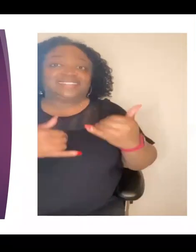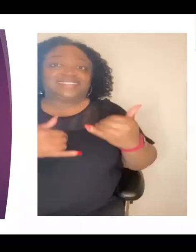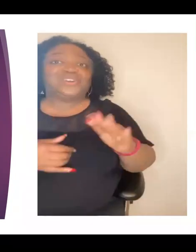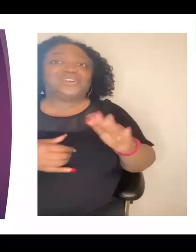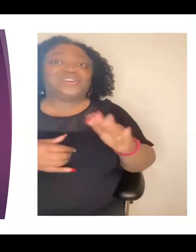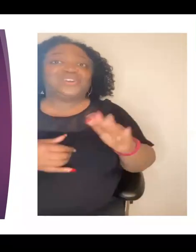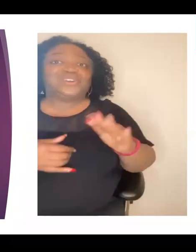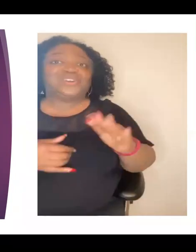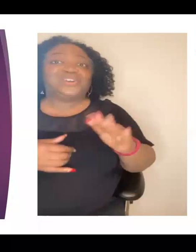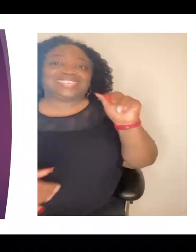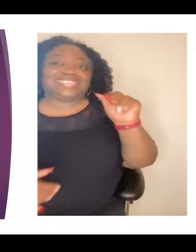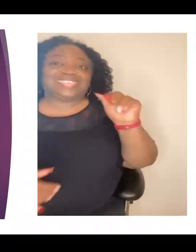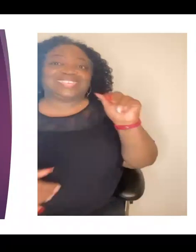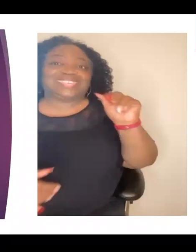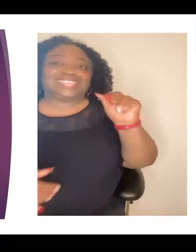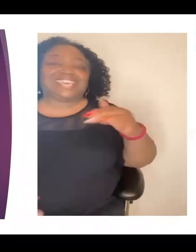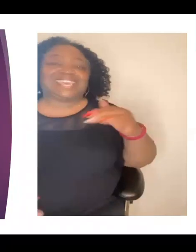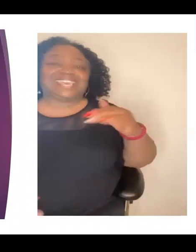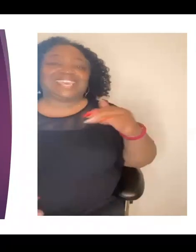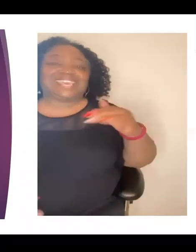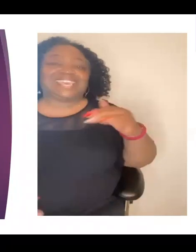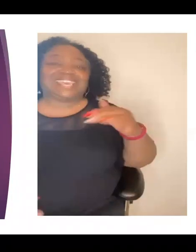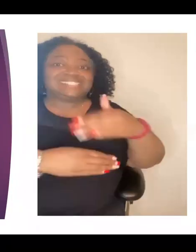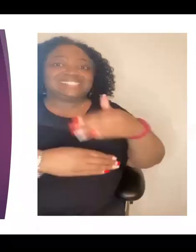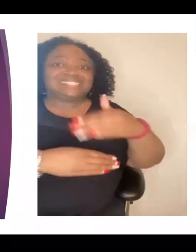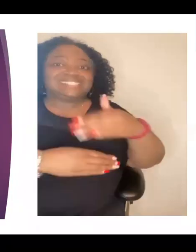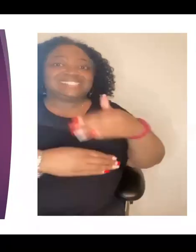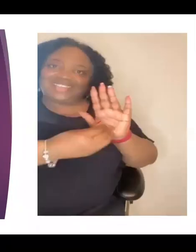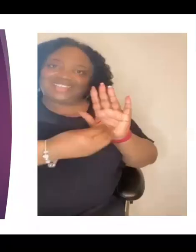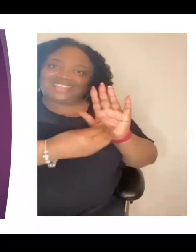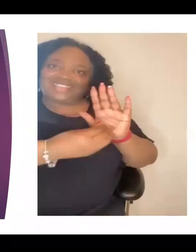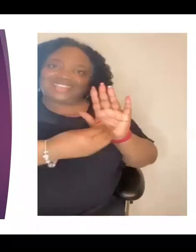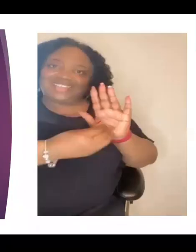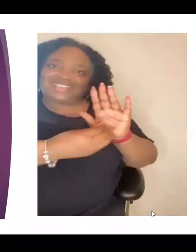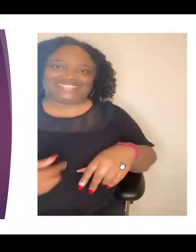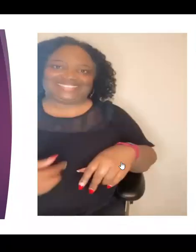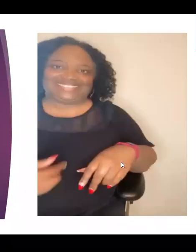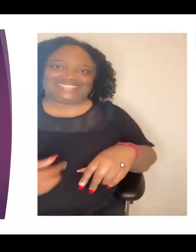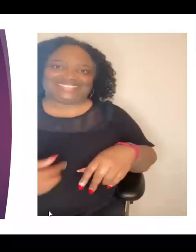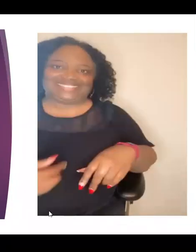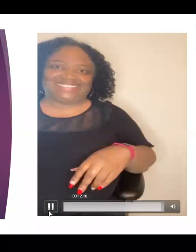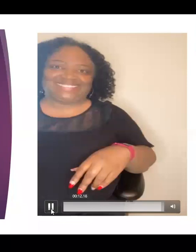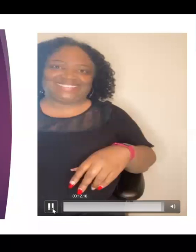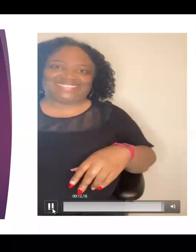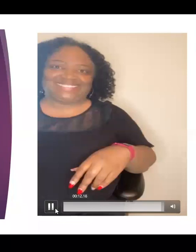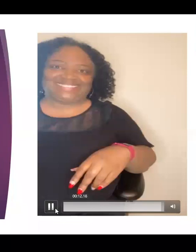Now you know the ABCs. Next time, copy me.